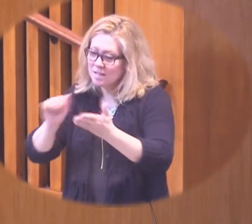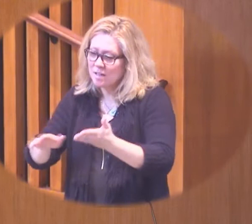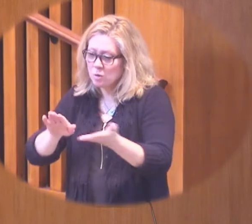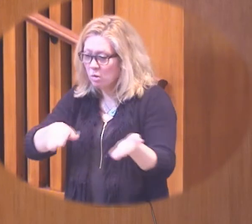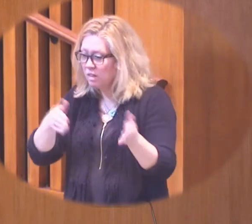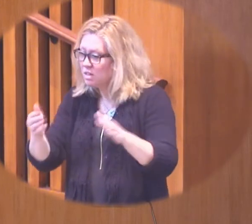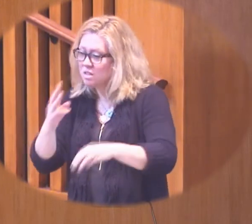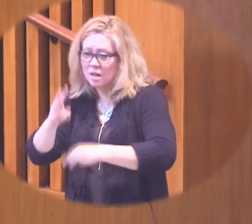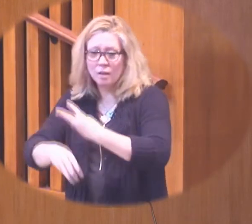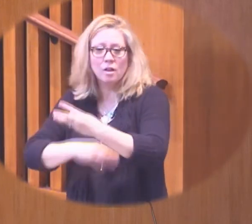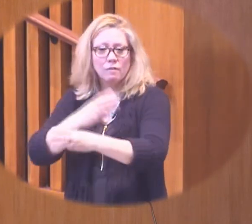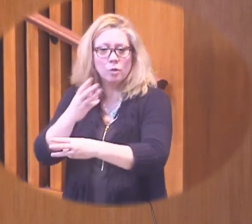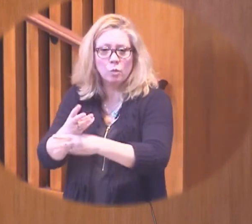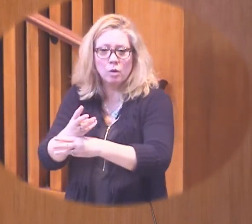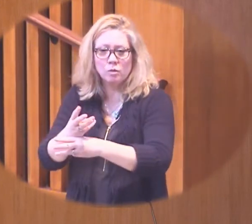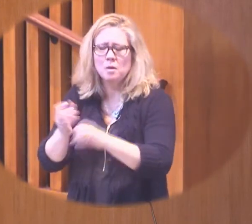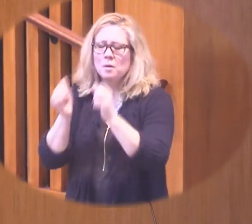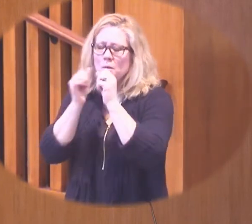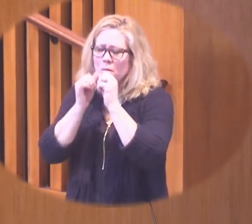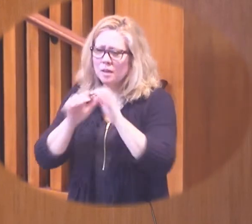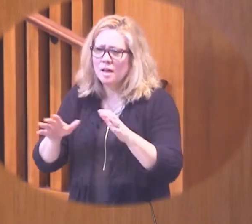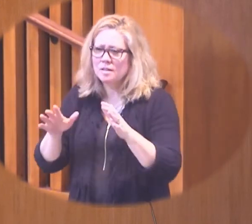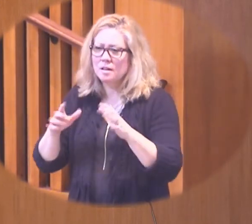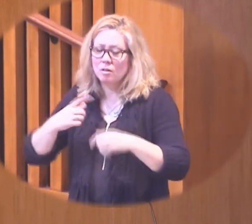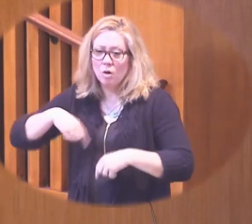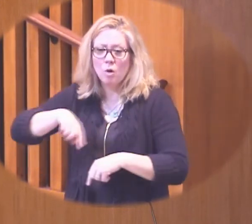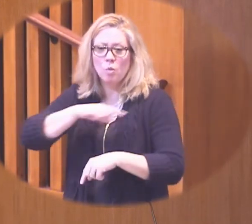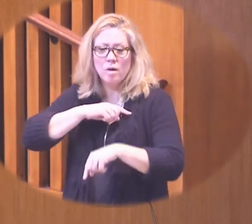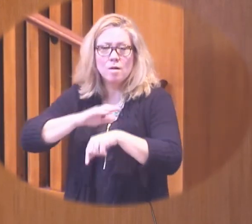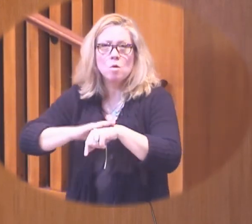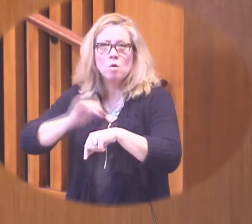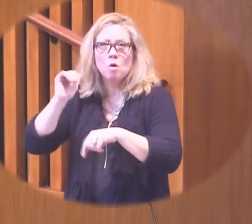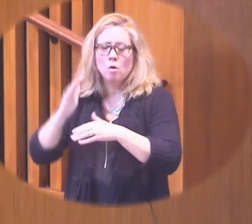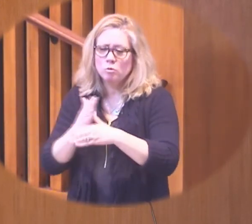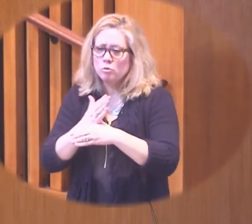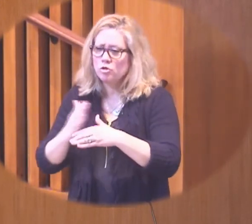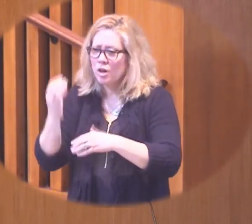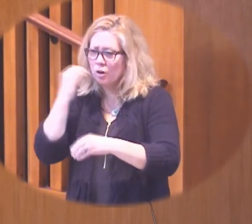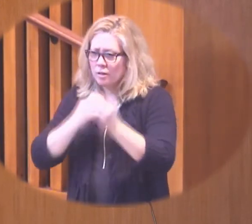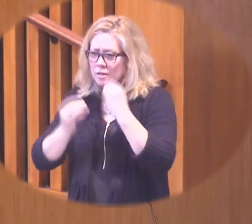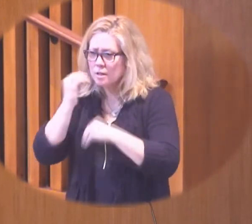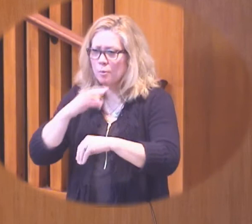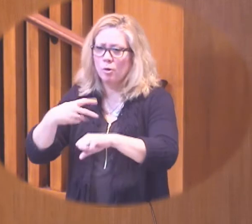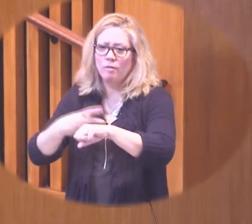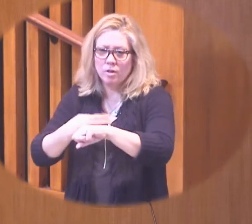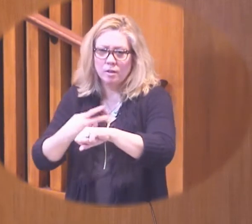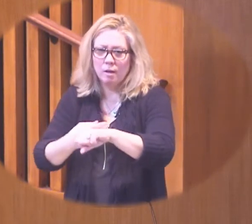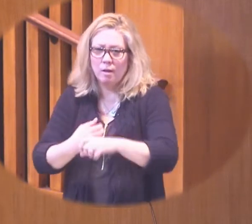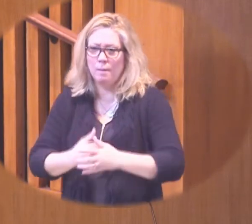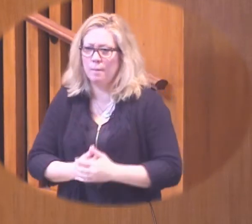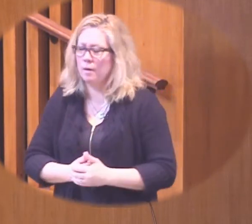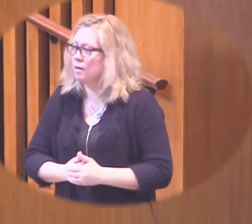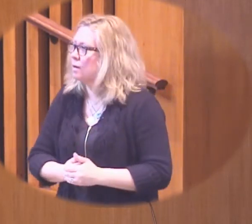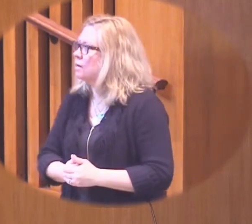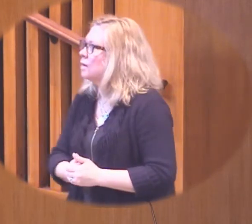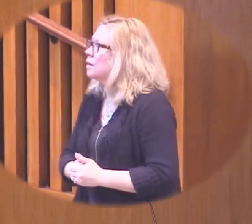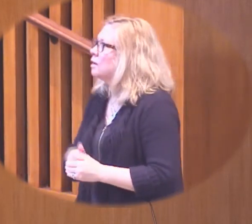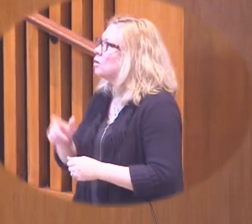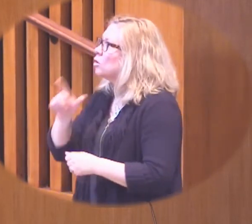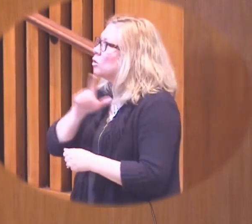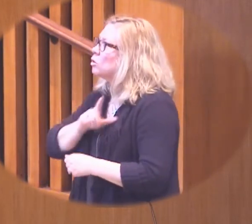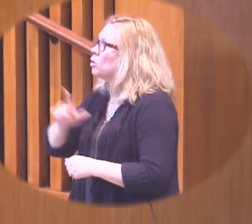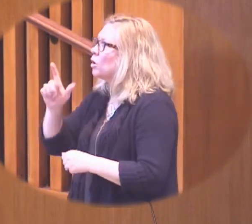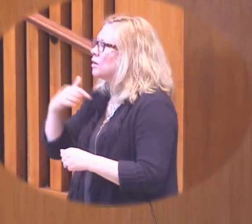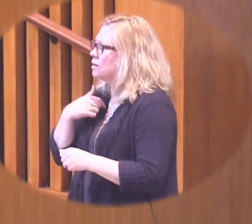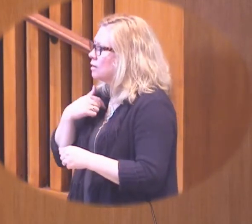our world. Blessed are those who are called to the supper of the Lamb. Lord,